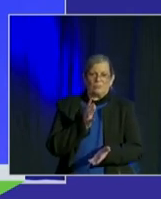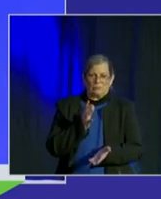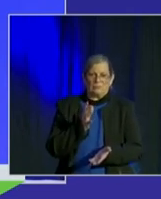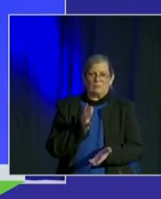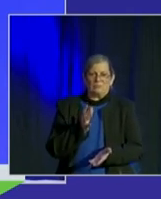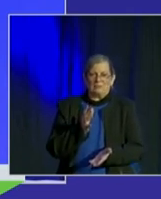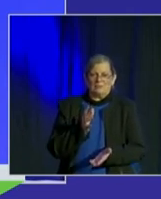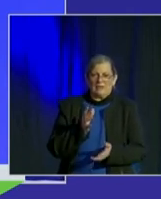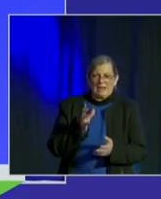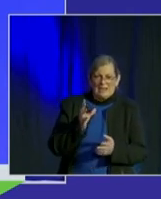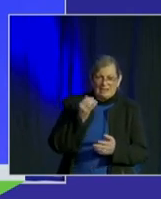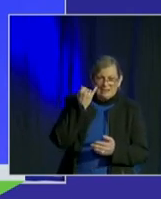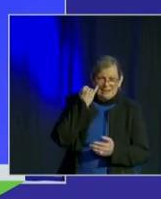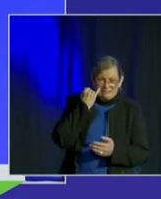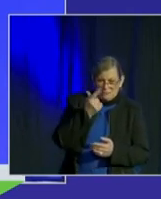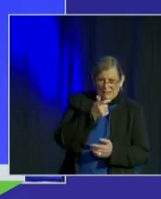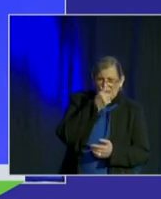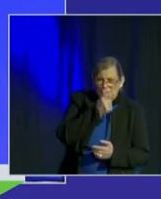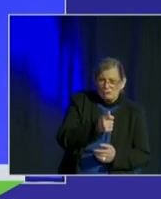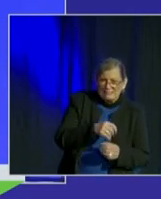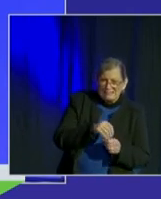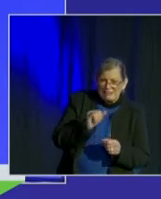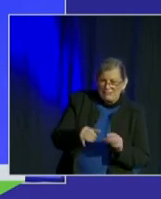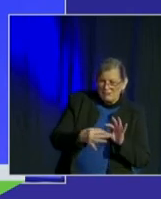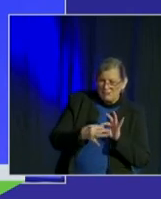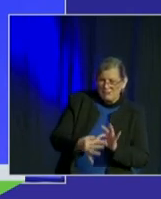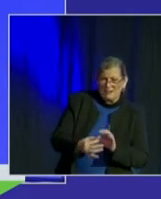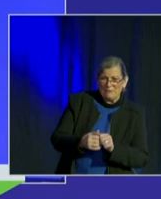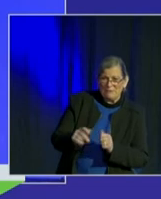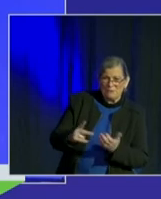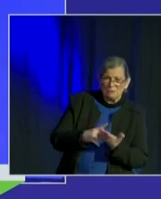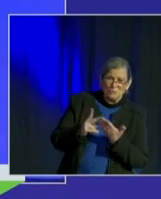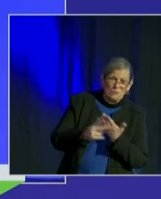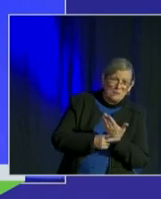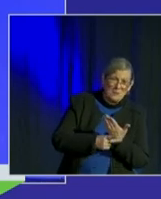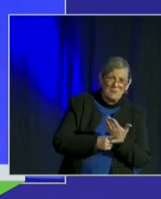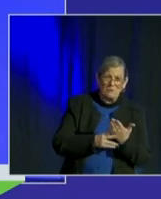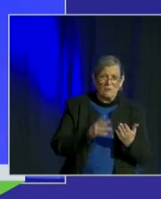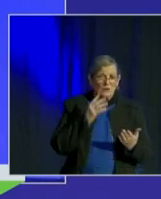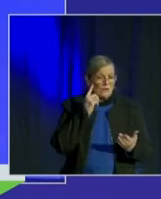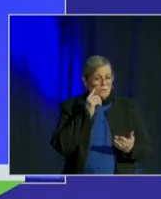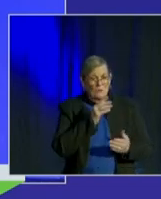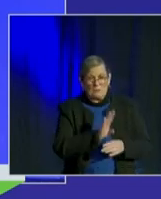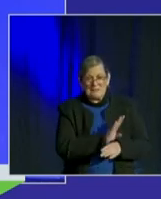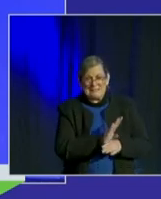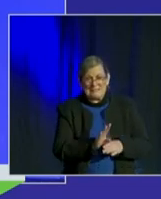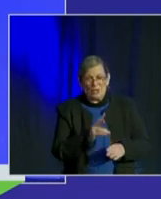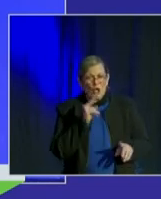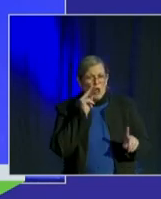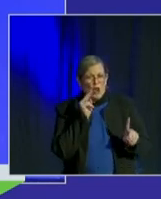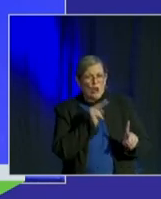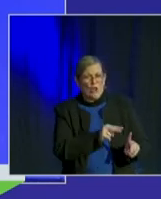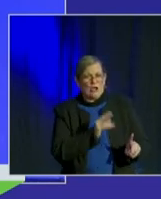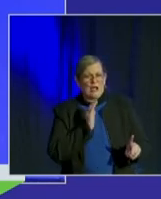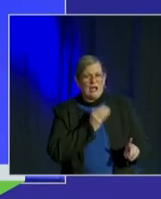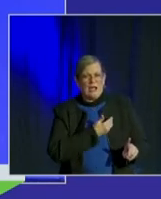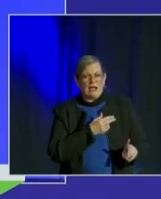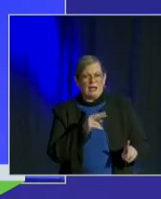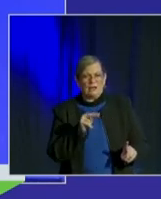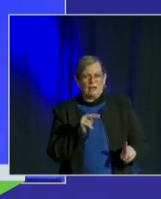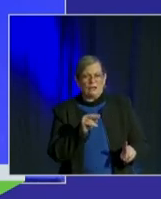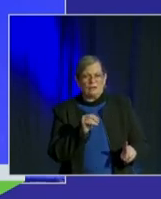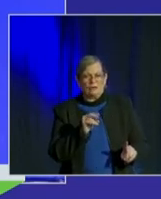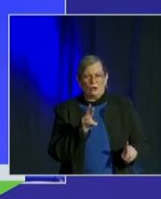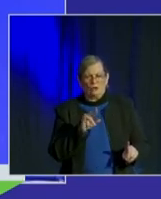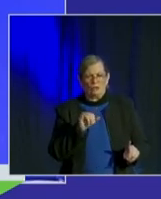a food-related program, or food-related business, I should say, then you should look at our Nourish DC grant program, which is